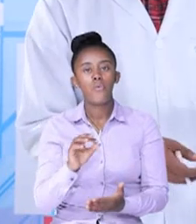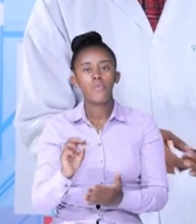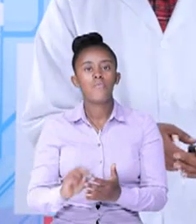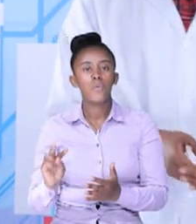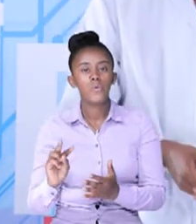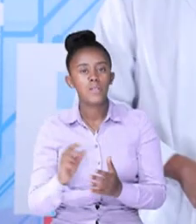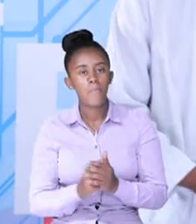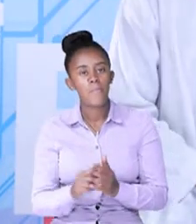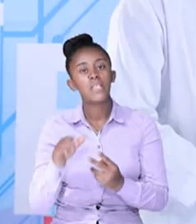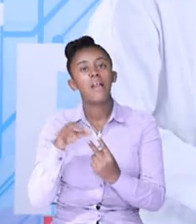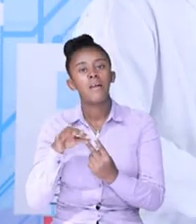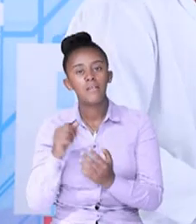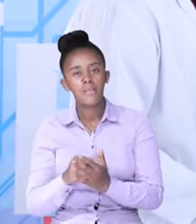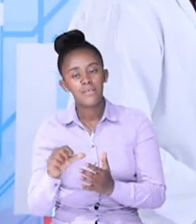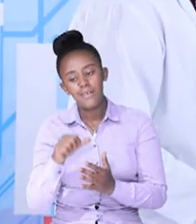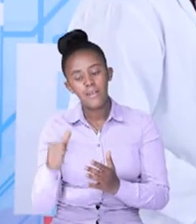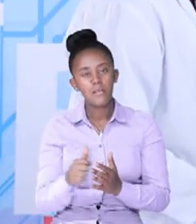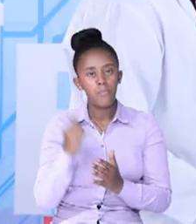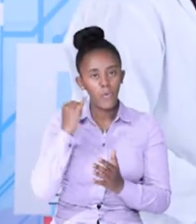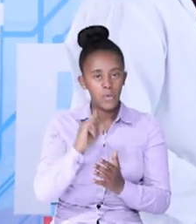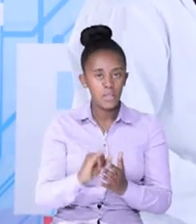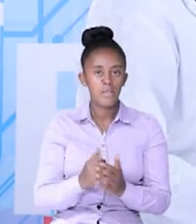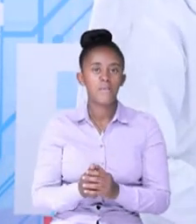velocity selector. The other point here,